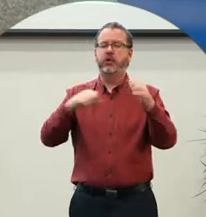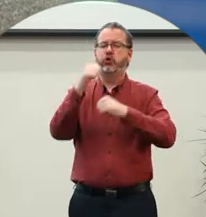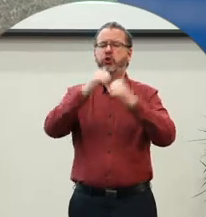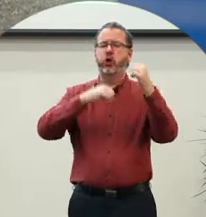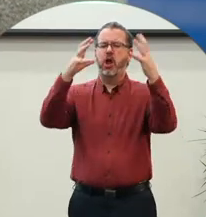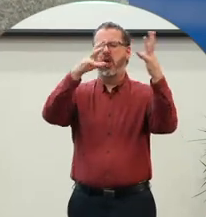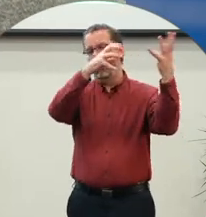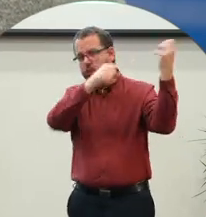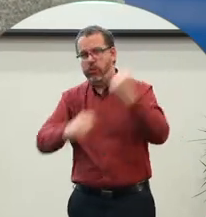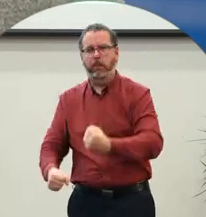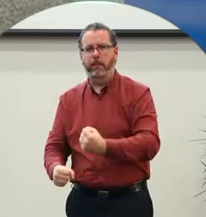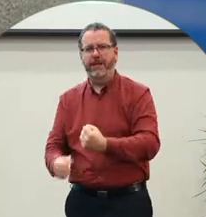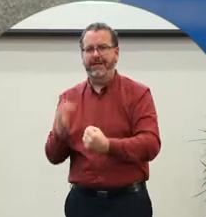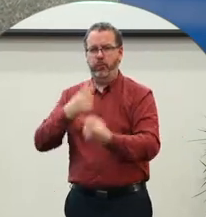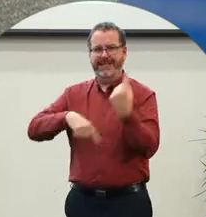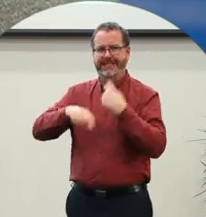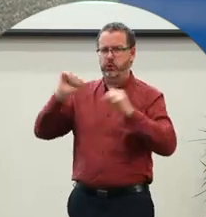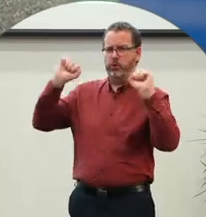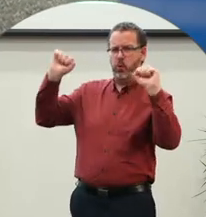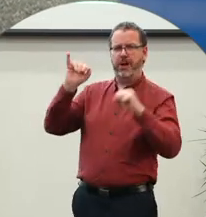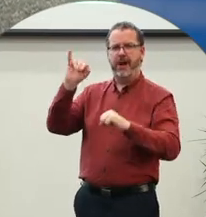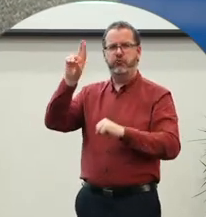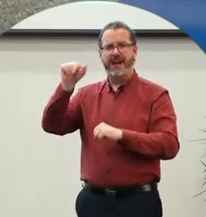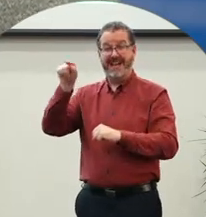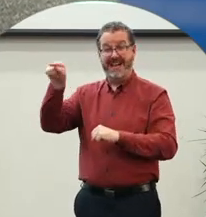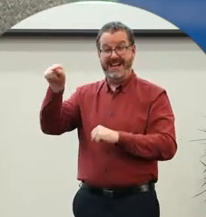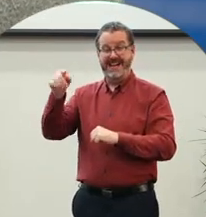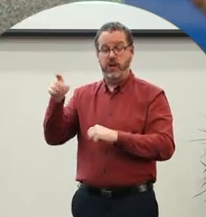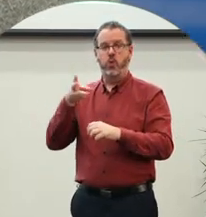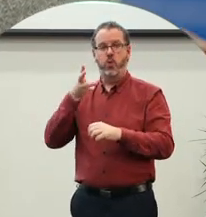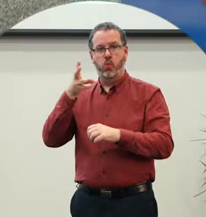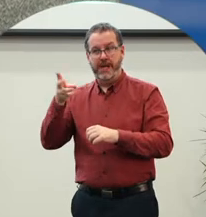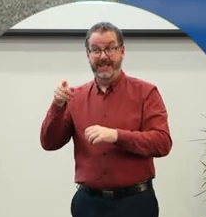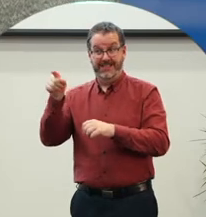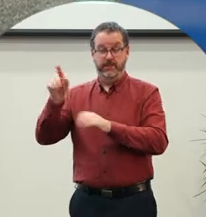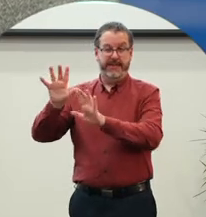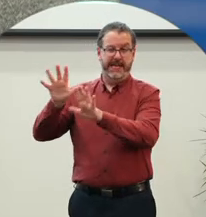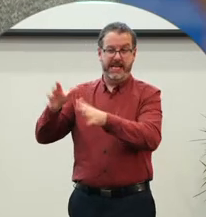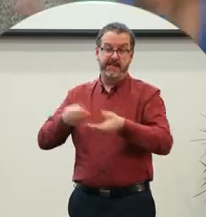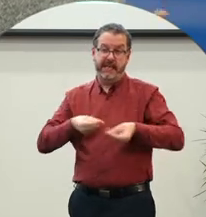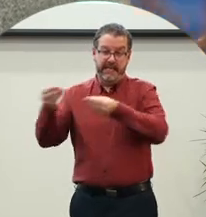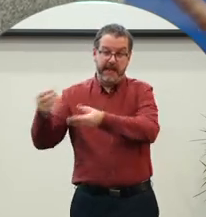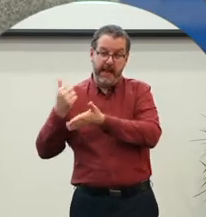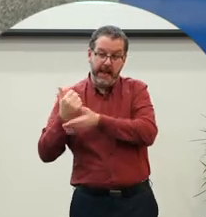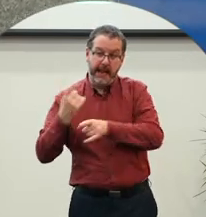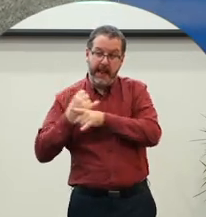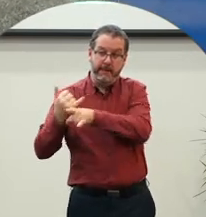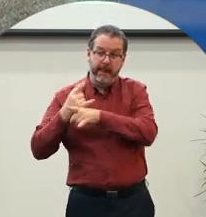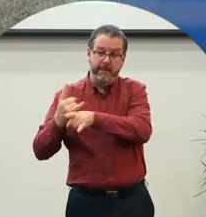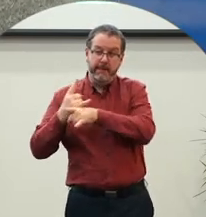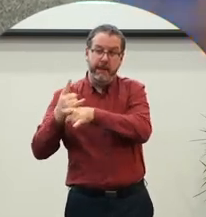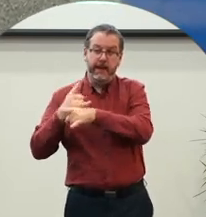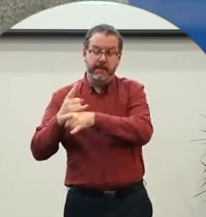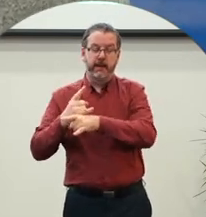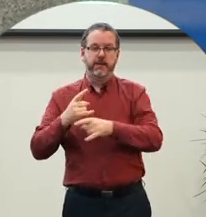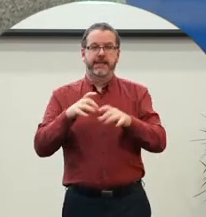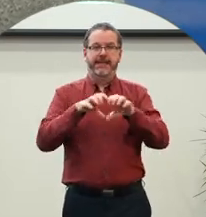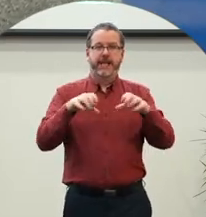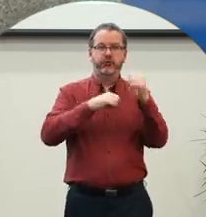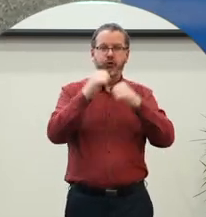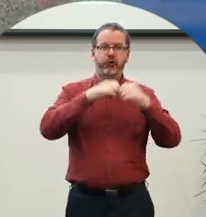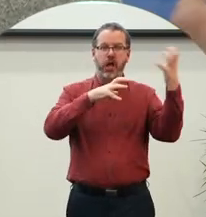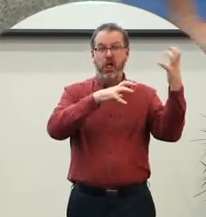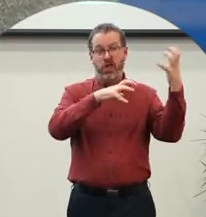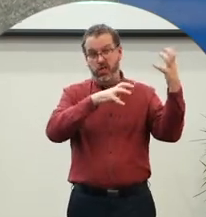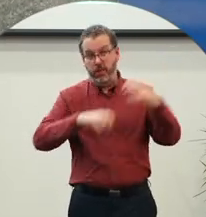IRA, they're going to destroy the whole British structure in Northern Ireland, and the working class will join with them, and then we'll